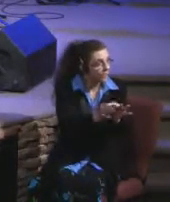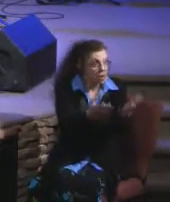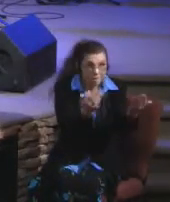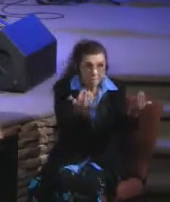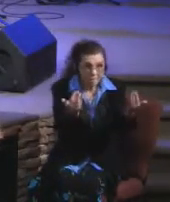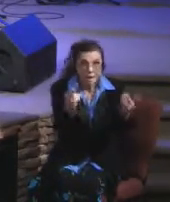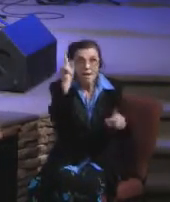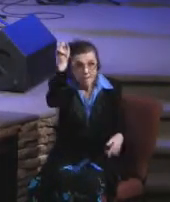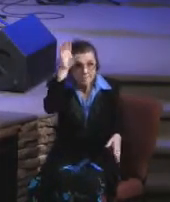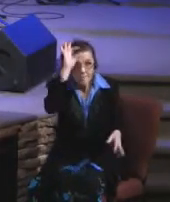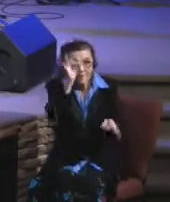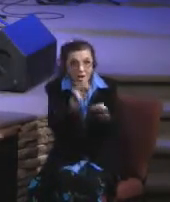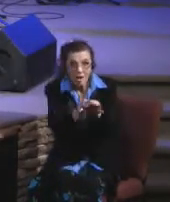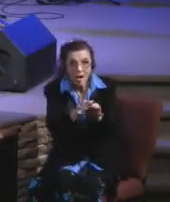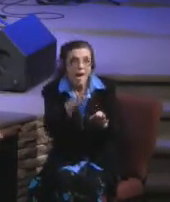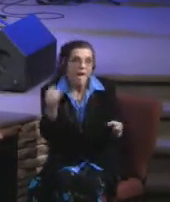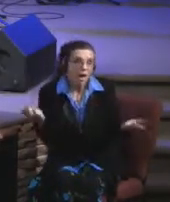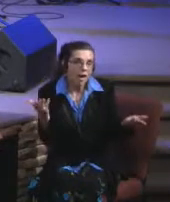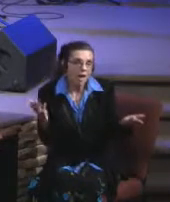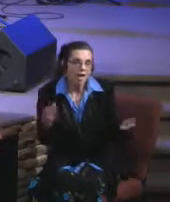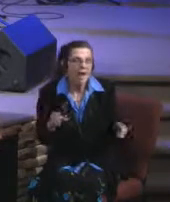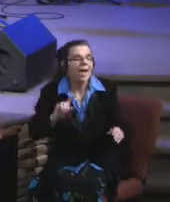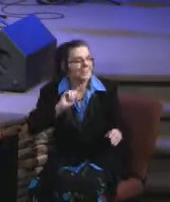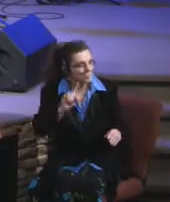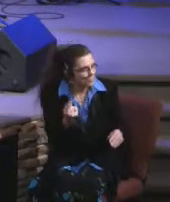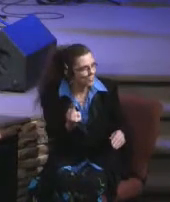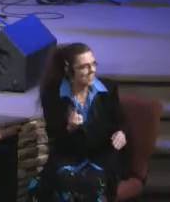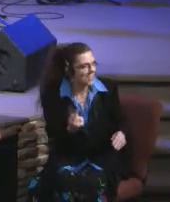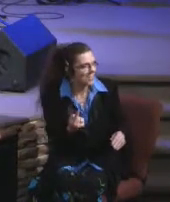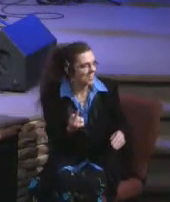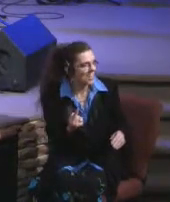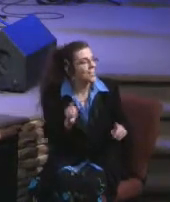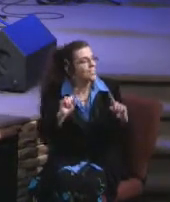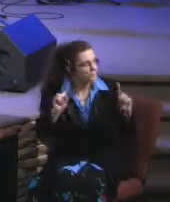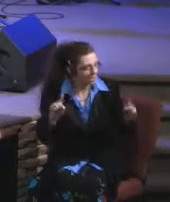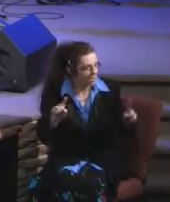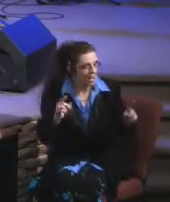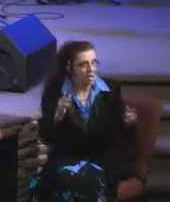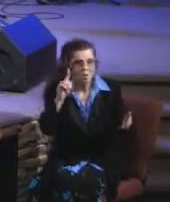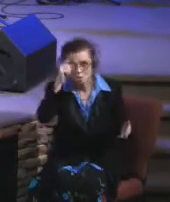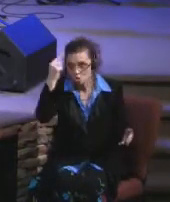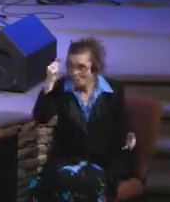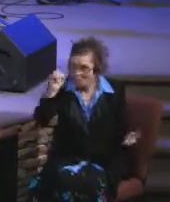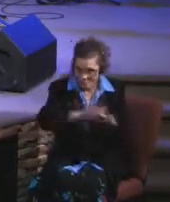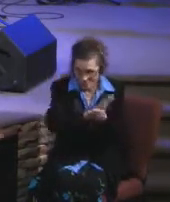on. He's faithful and what? Just, justified